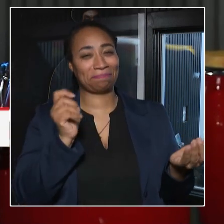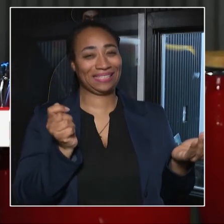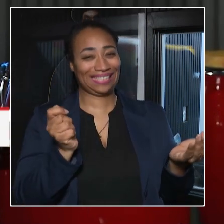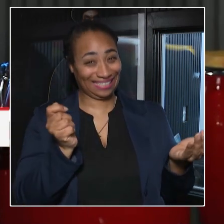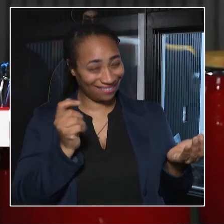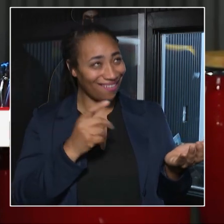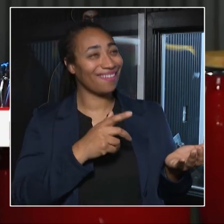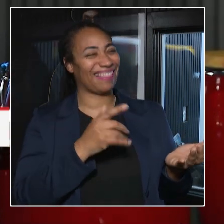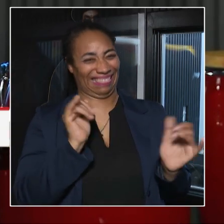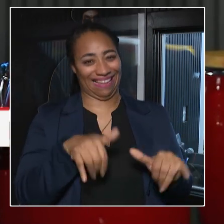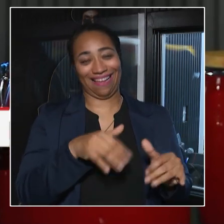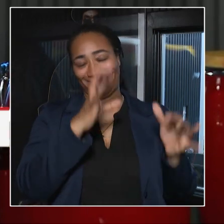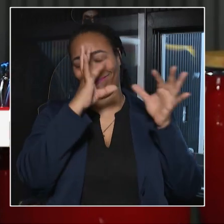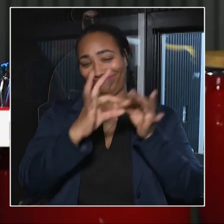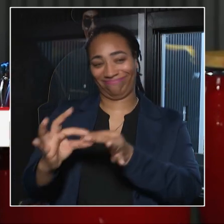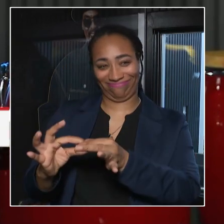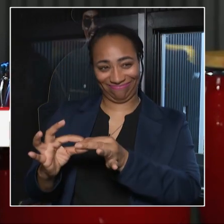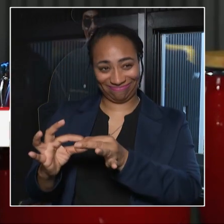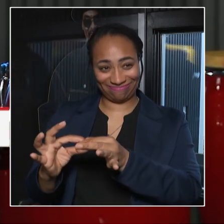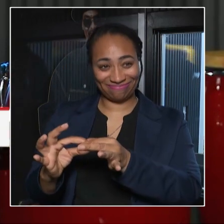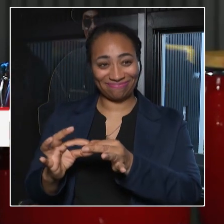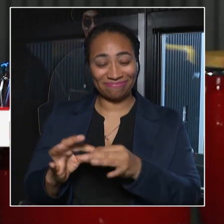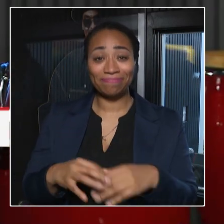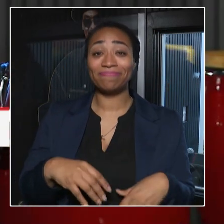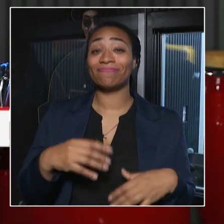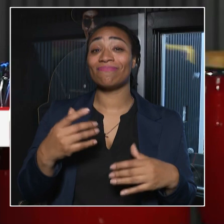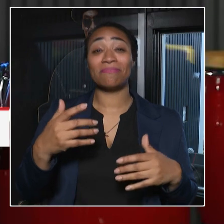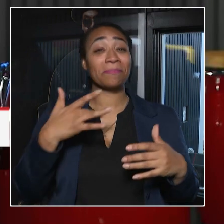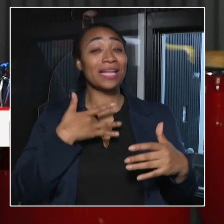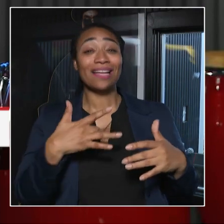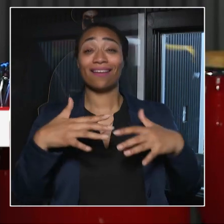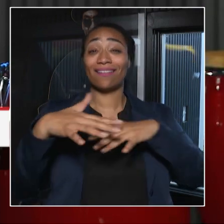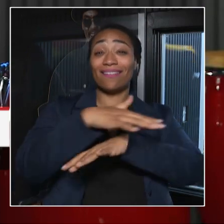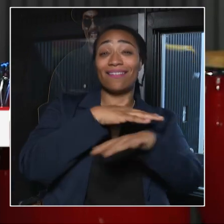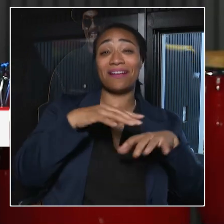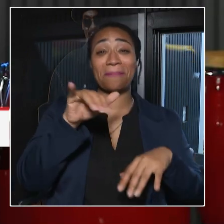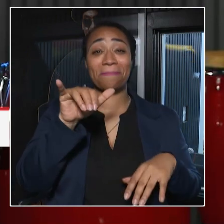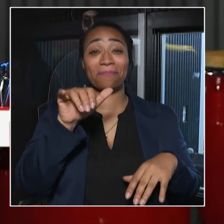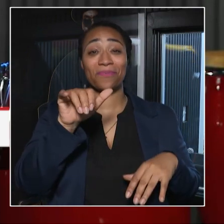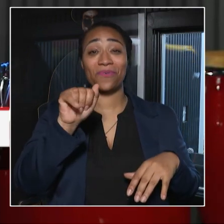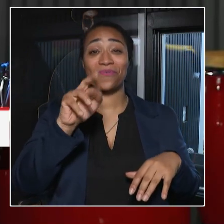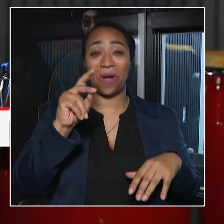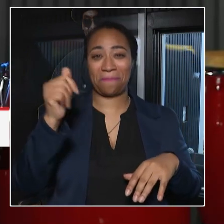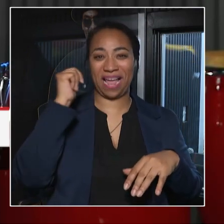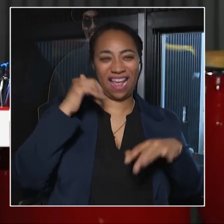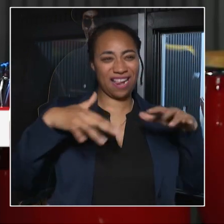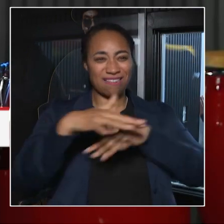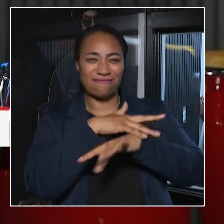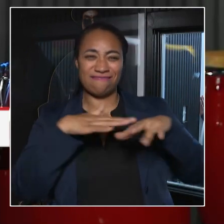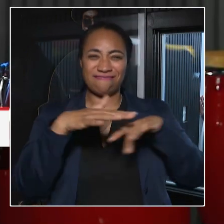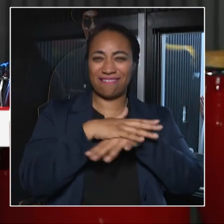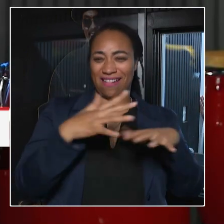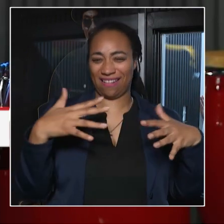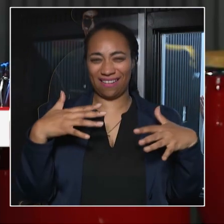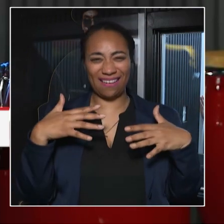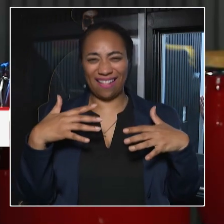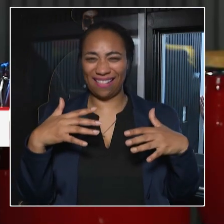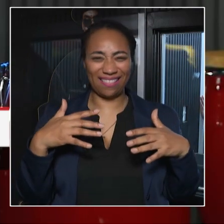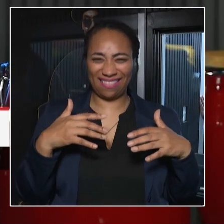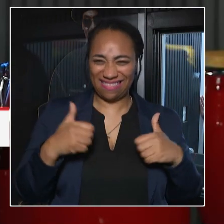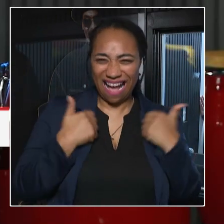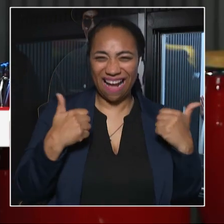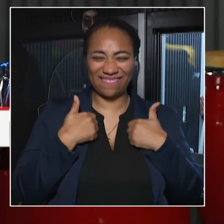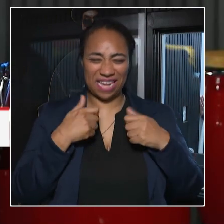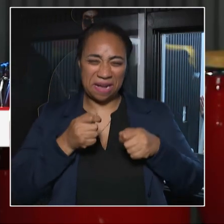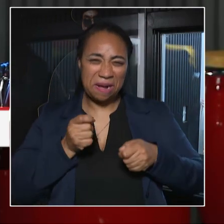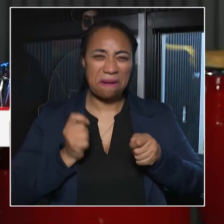backyard, I'm sure many of you will begin to tap your feet and sound out for life. We are celebrating a historic moment